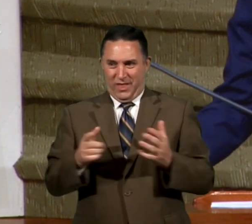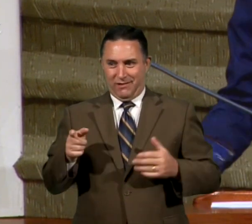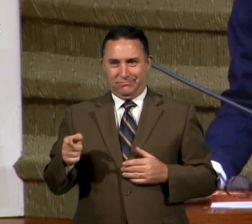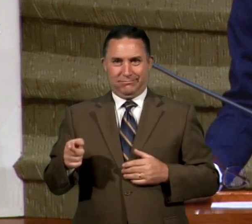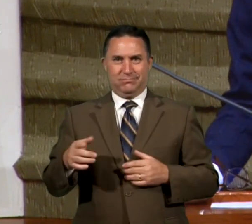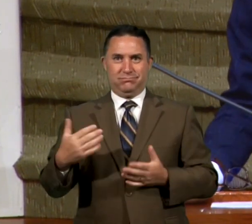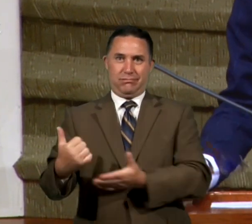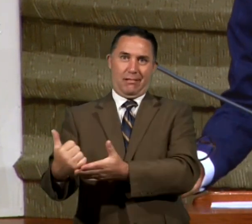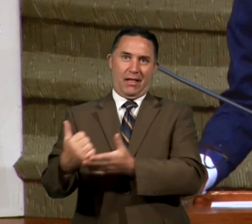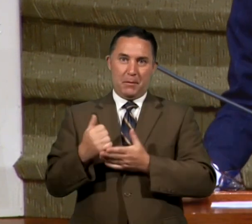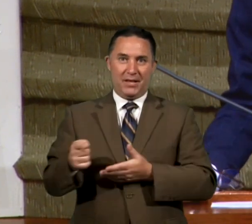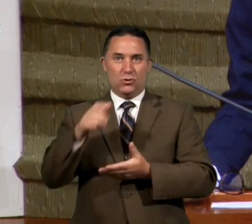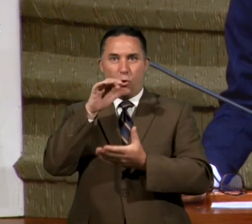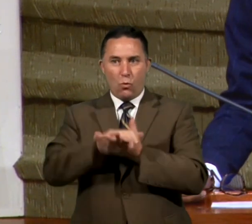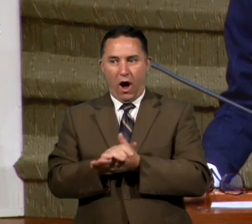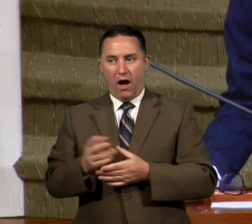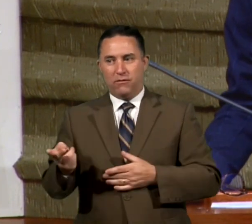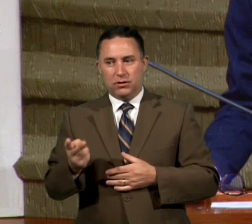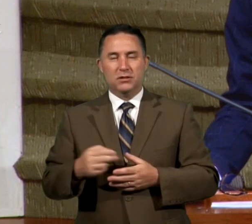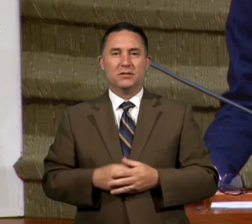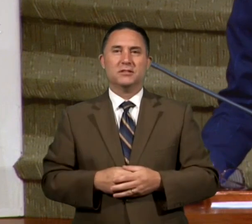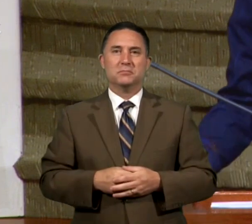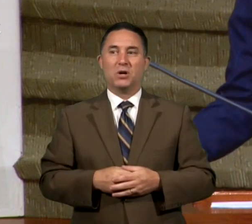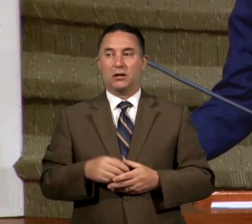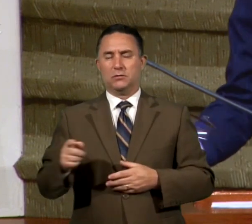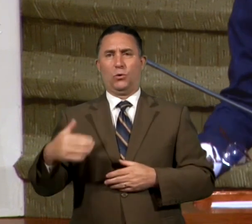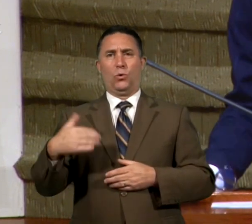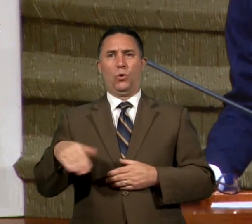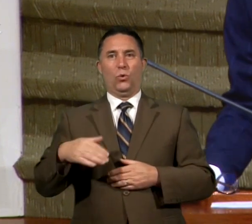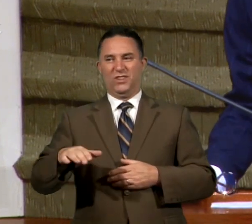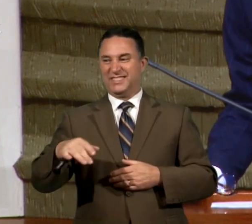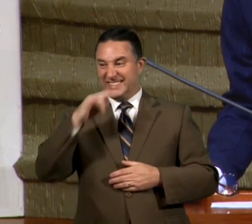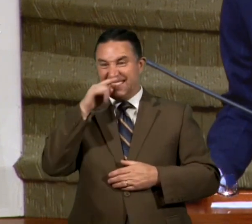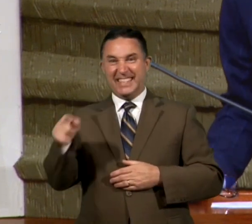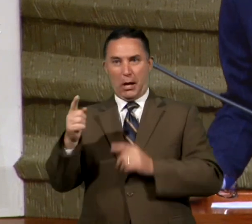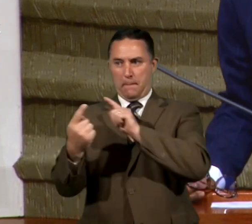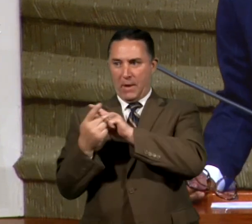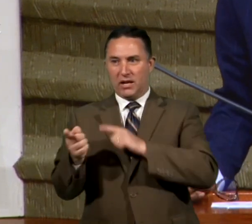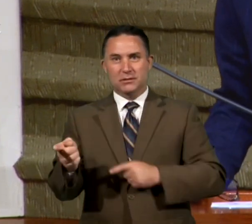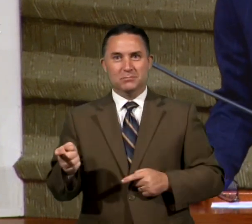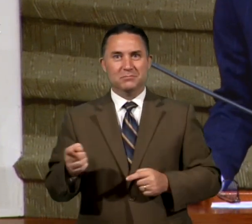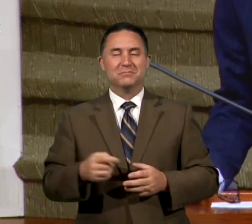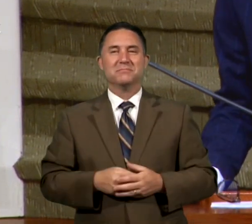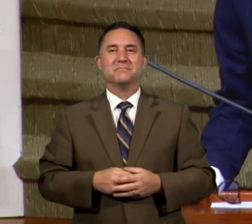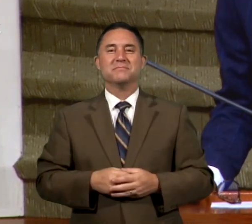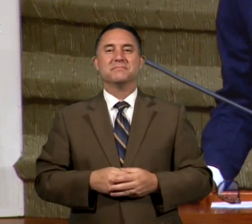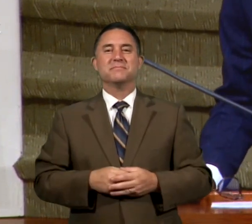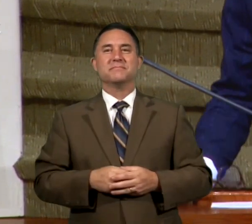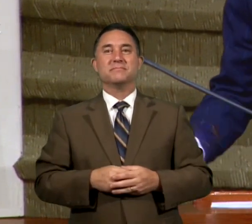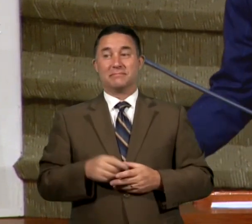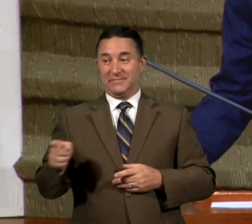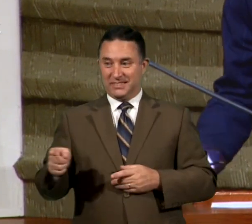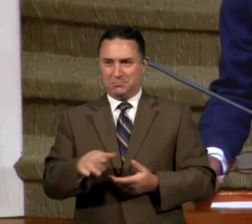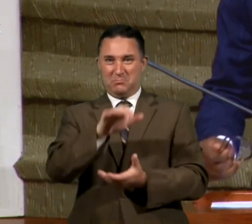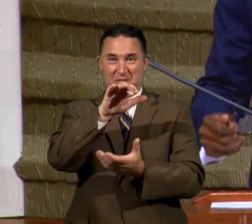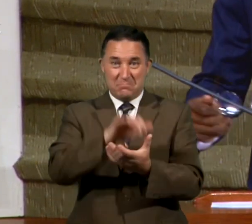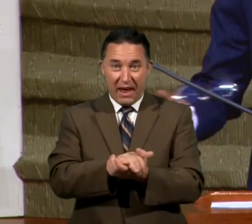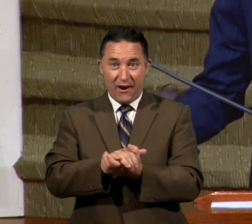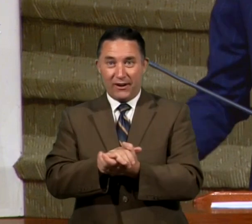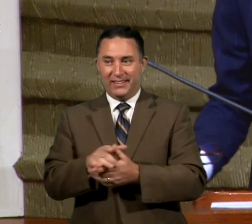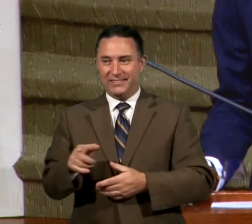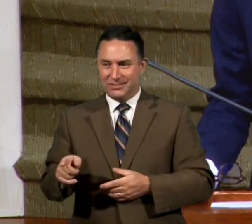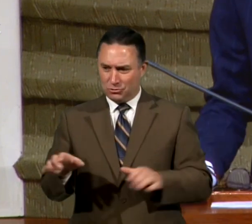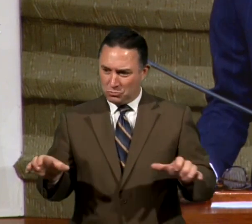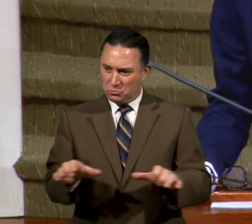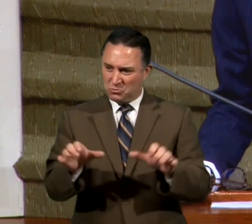his assistant, him and his wife. But he was a kid when I met him. And for him to be married